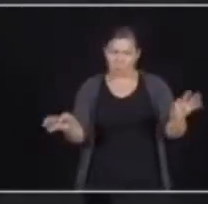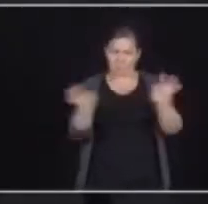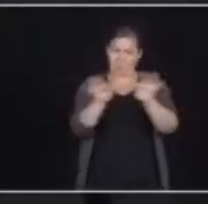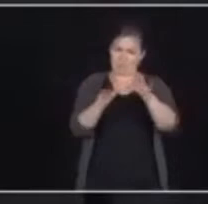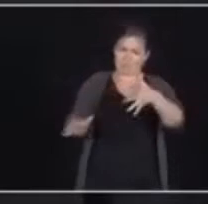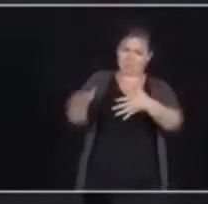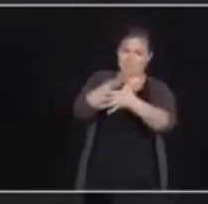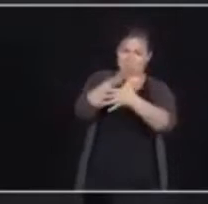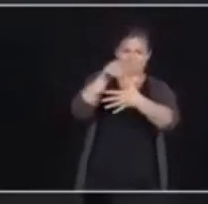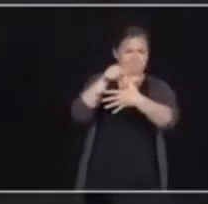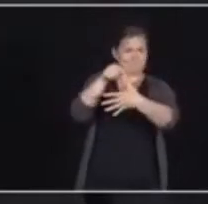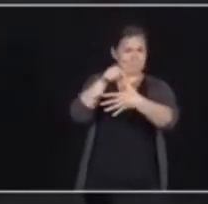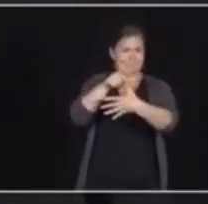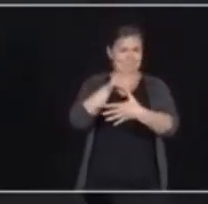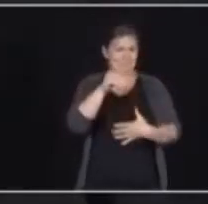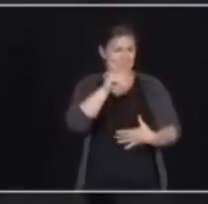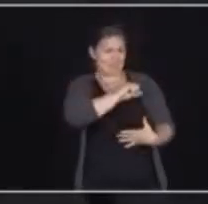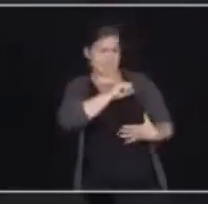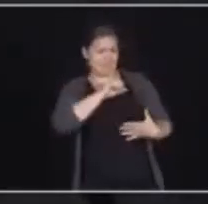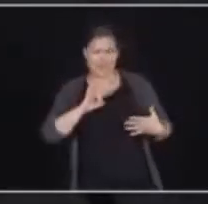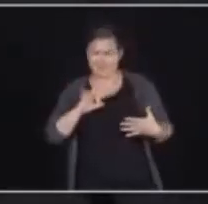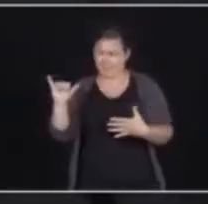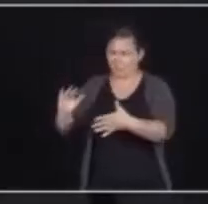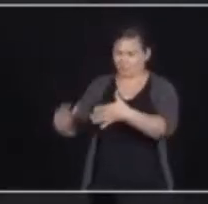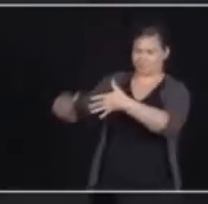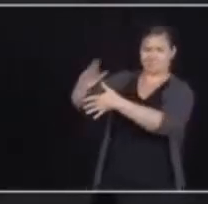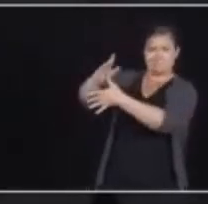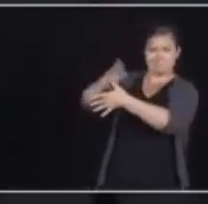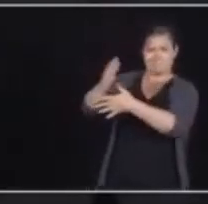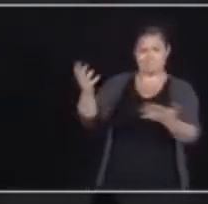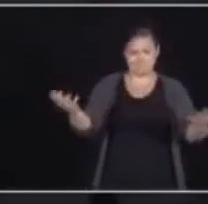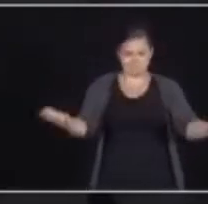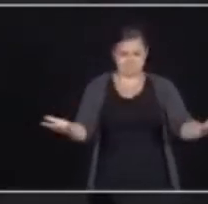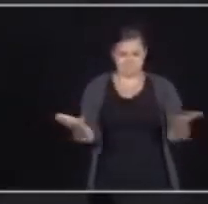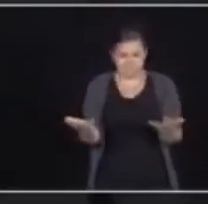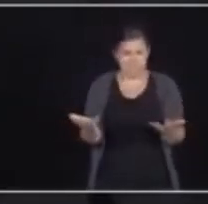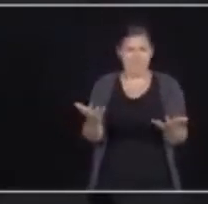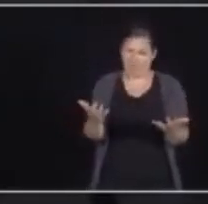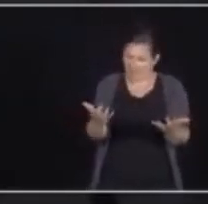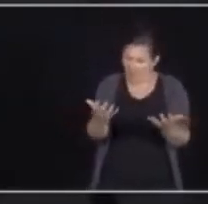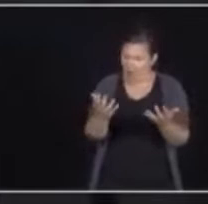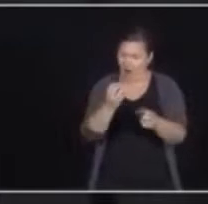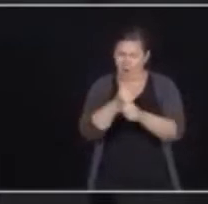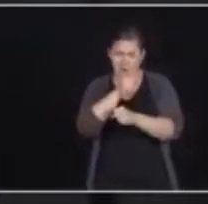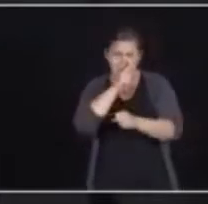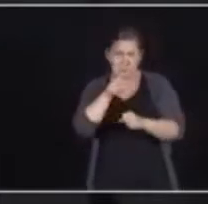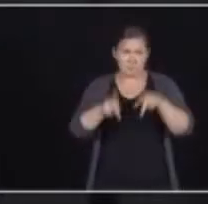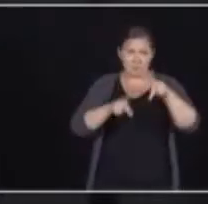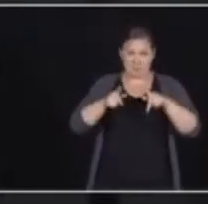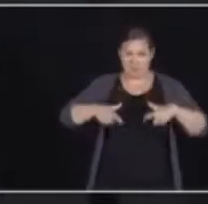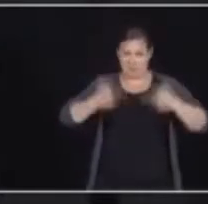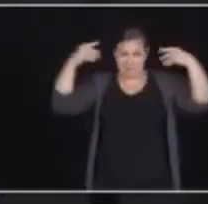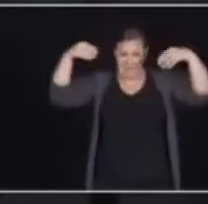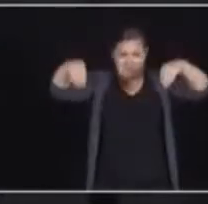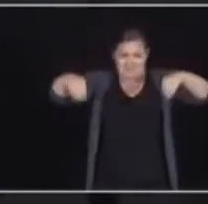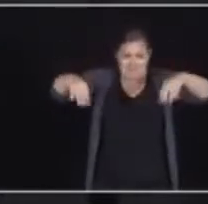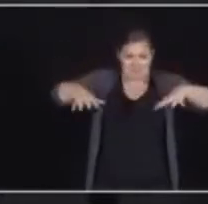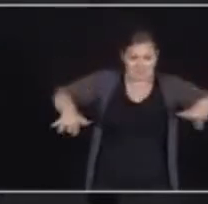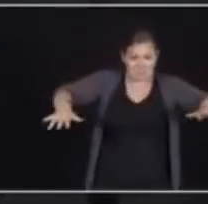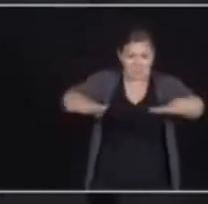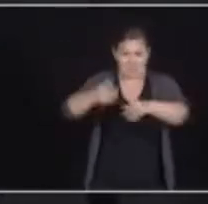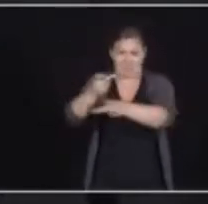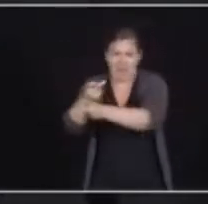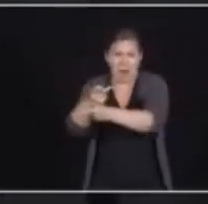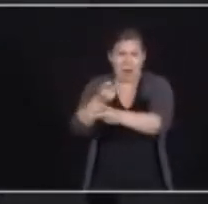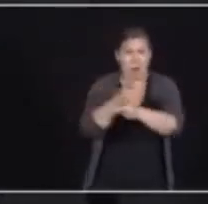obviously staffing in the homes as well. So we want to make sure that the residents are well cared for, and this has to be across the board, and we want to